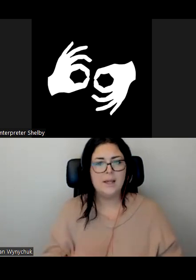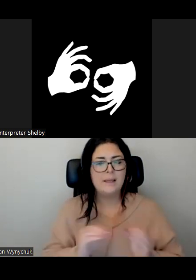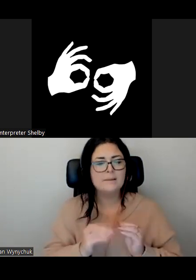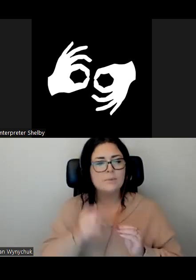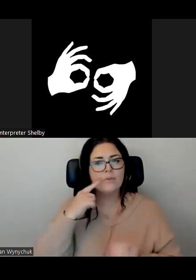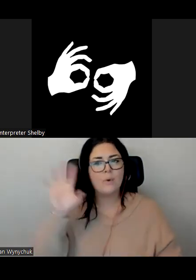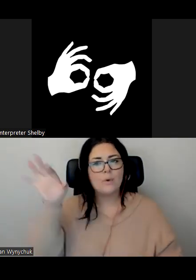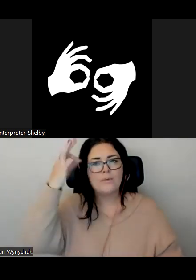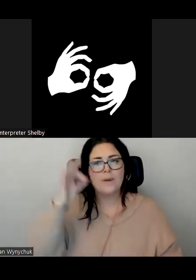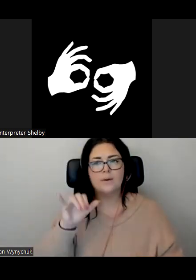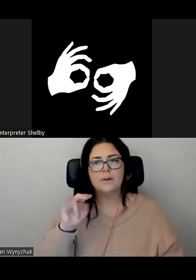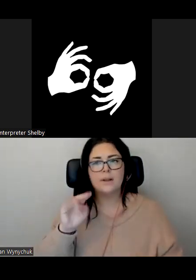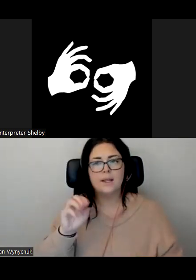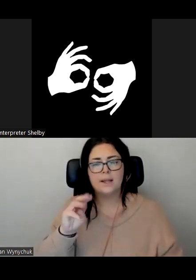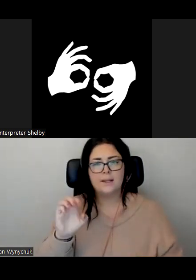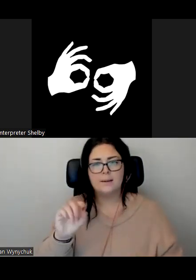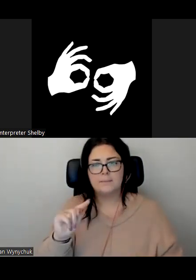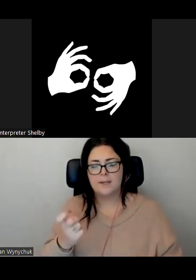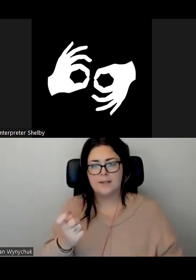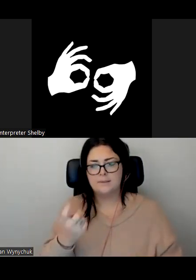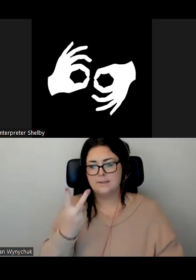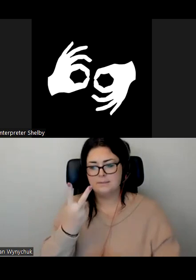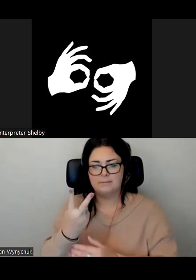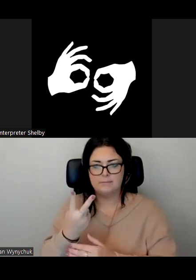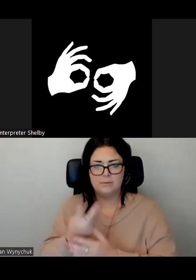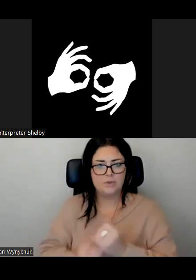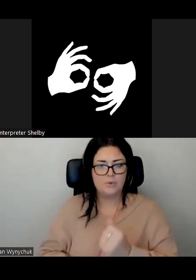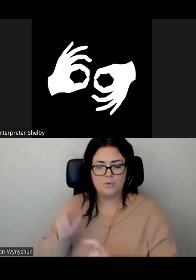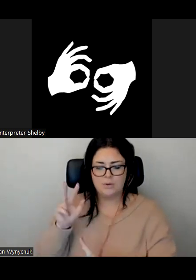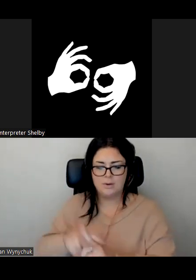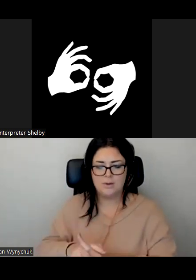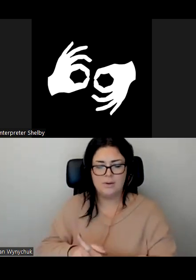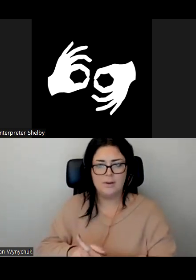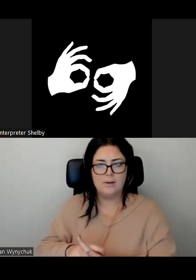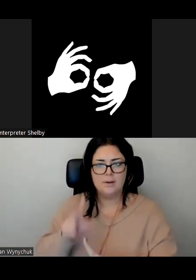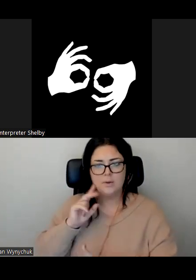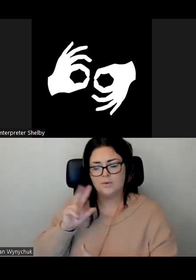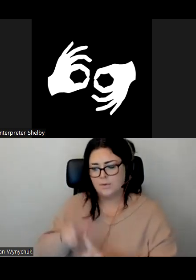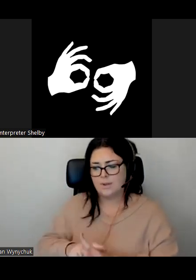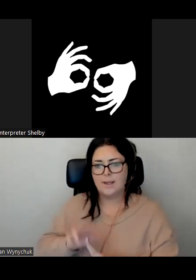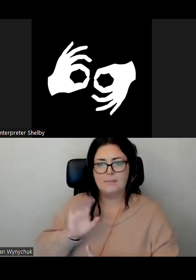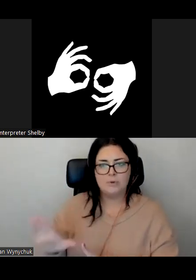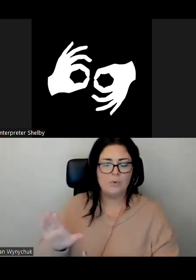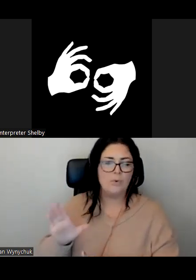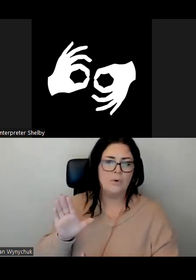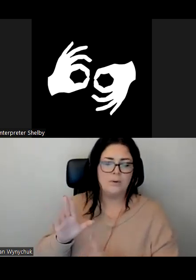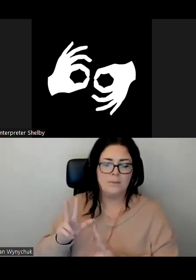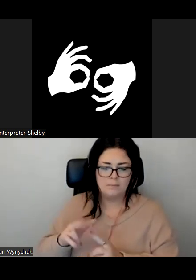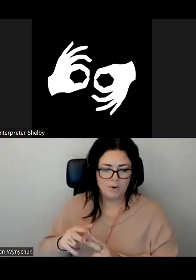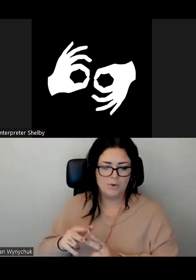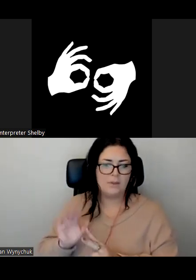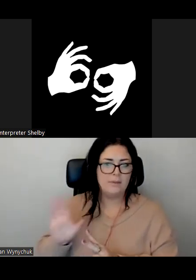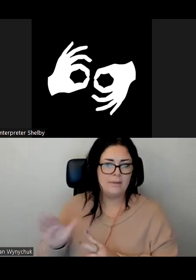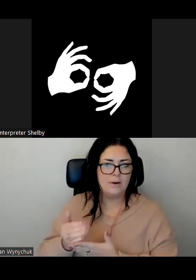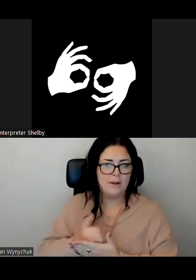filing jointly is in income tax, having to claim your common law partner's income as your income if you're living